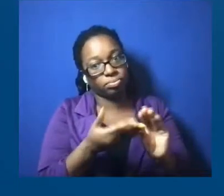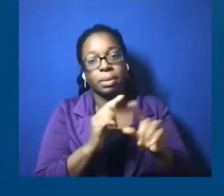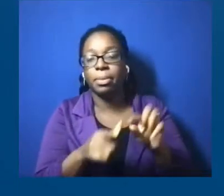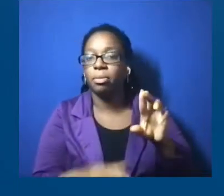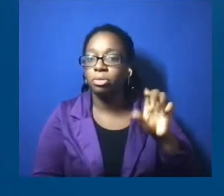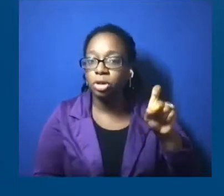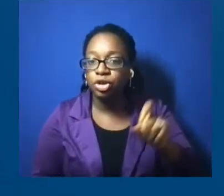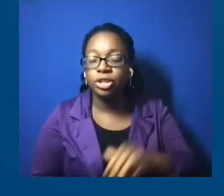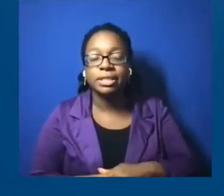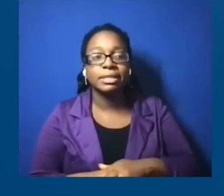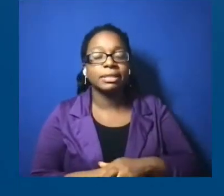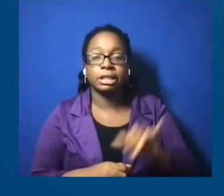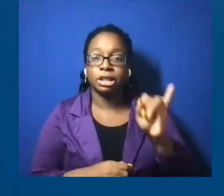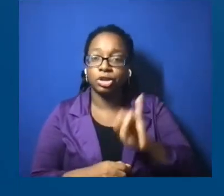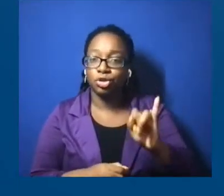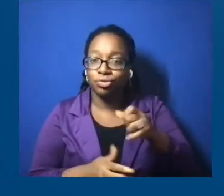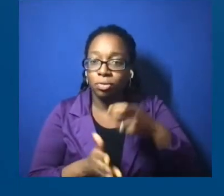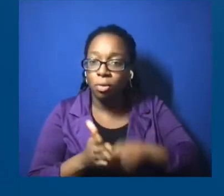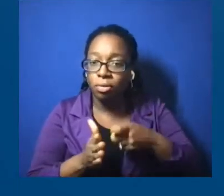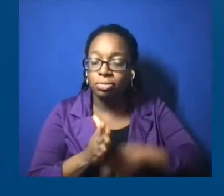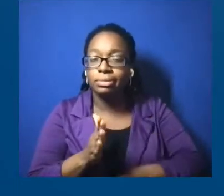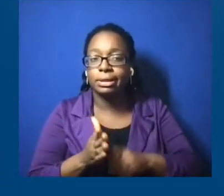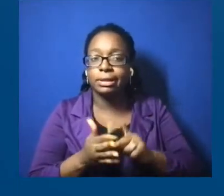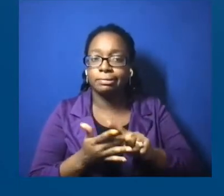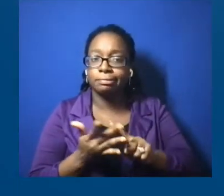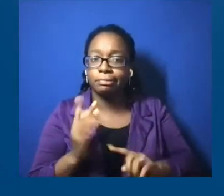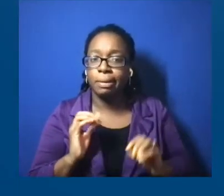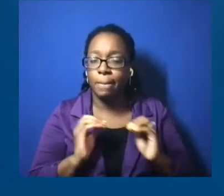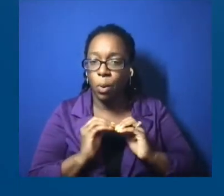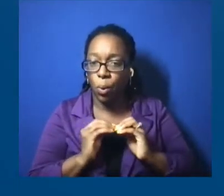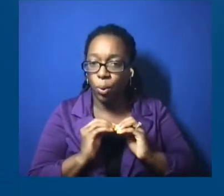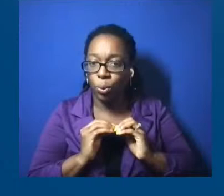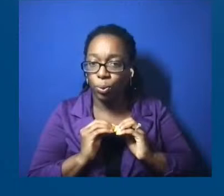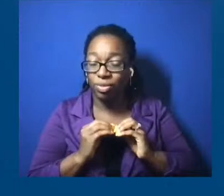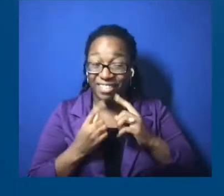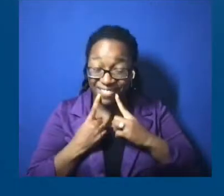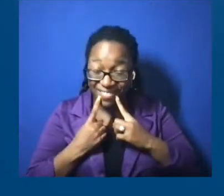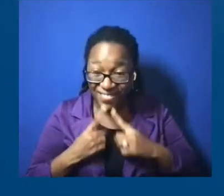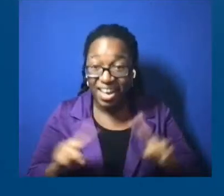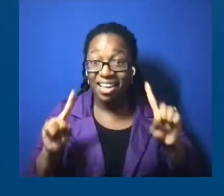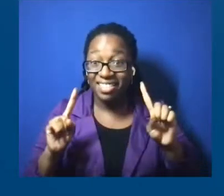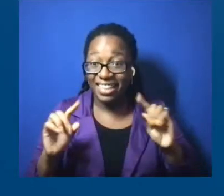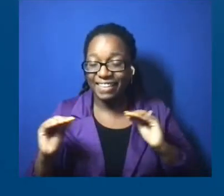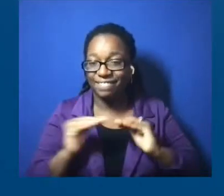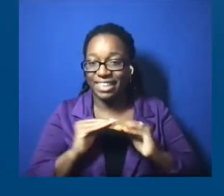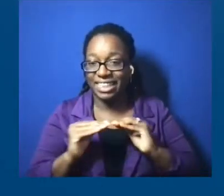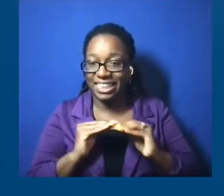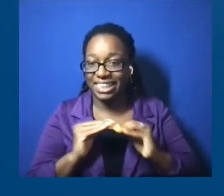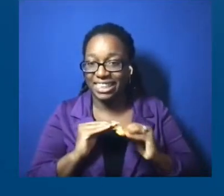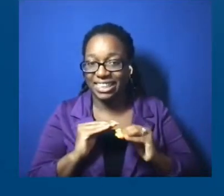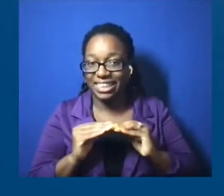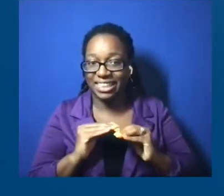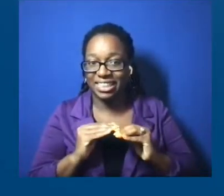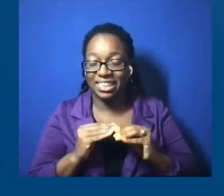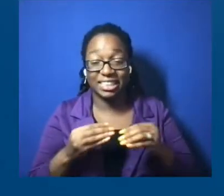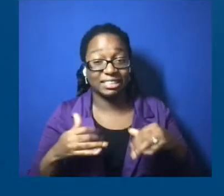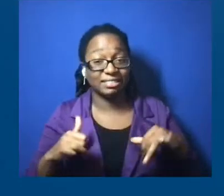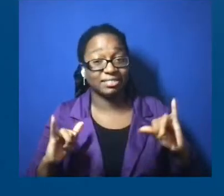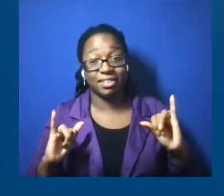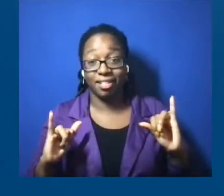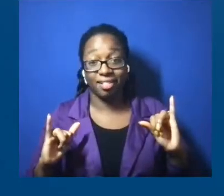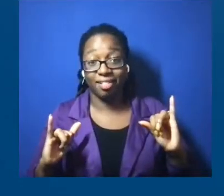healthcare costs, and so much more. We finally did something with these things, even without receiving a single